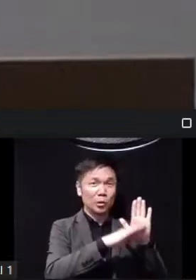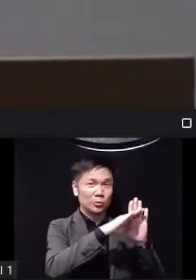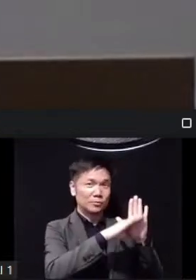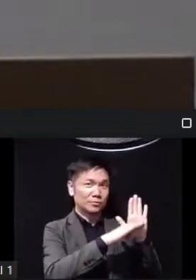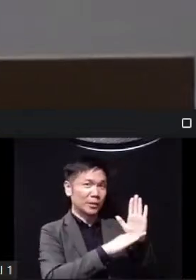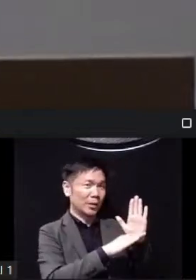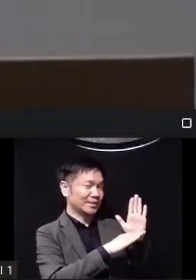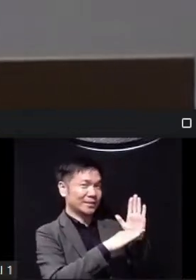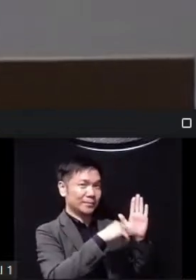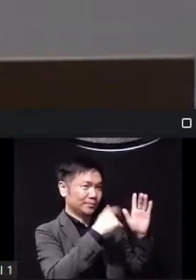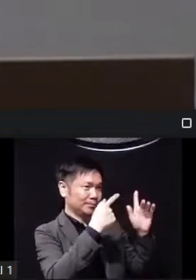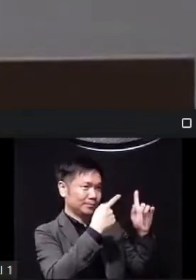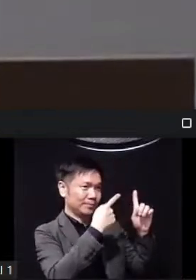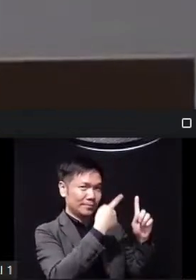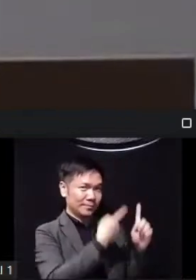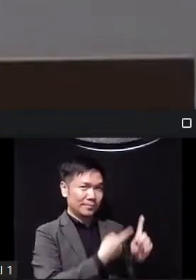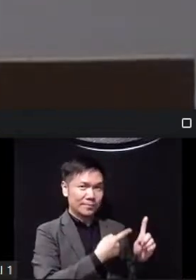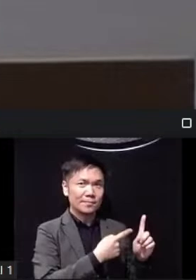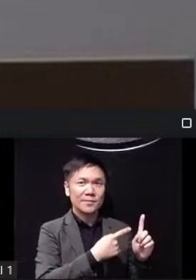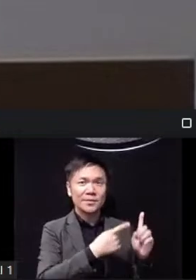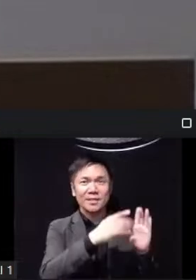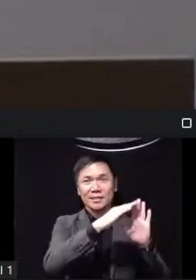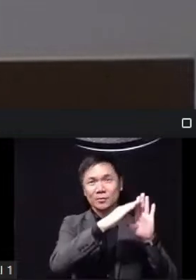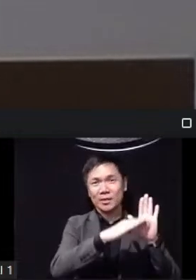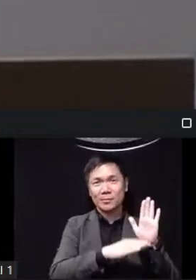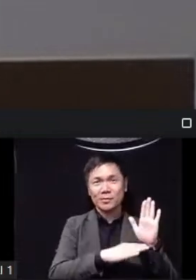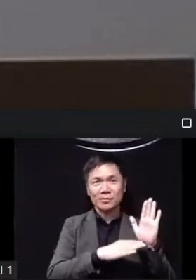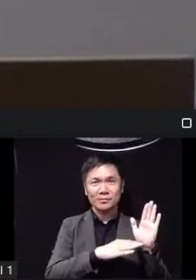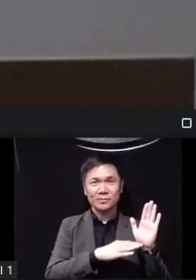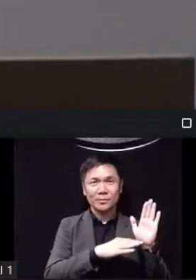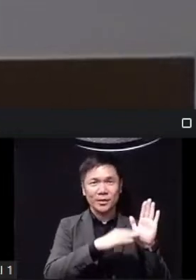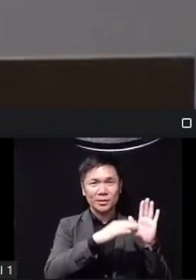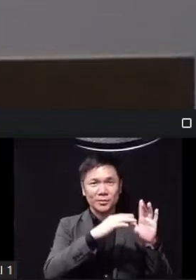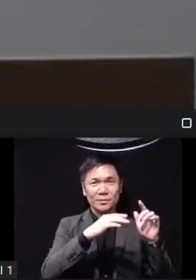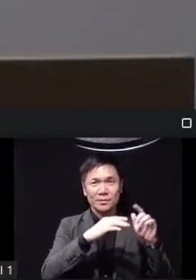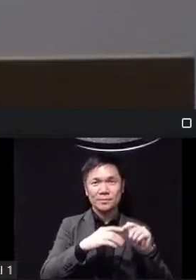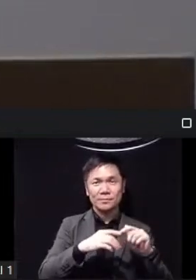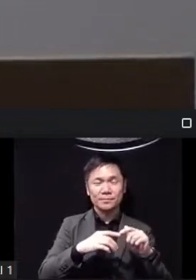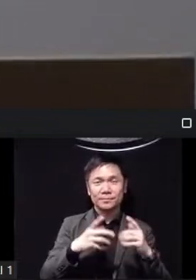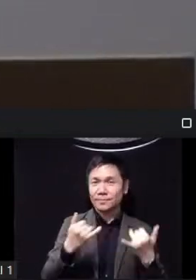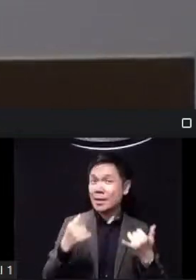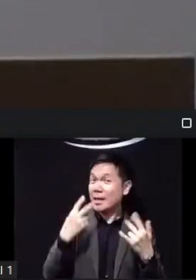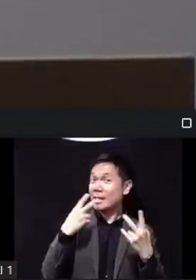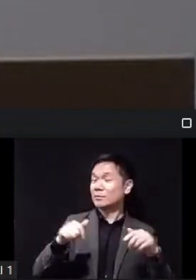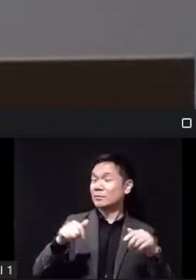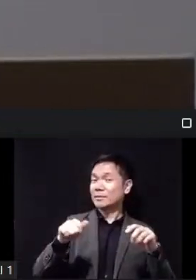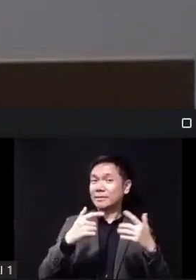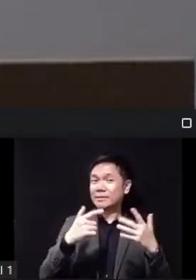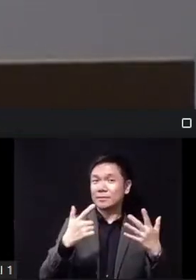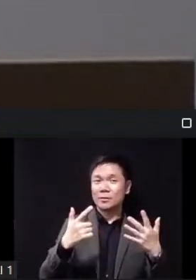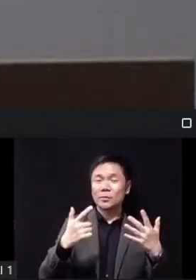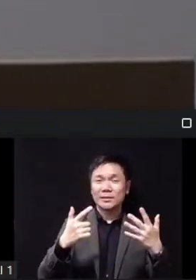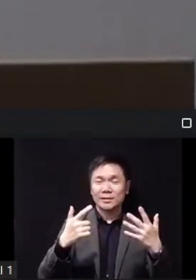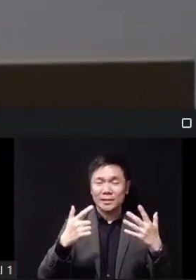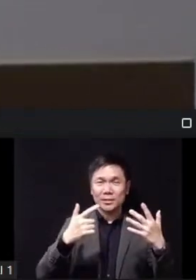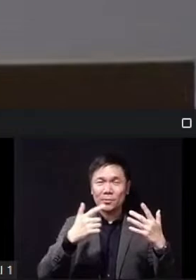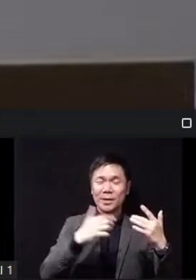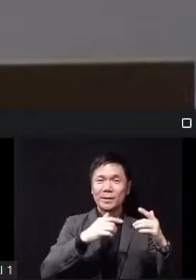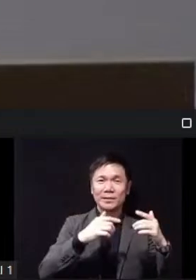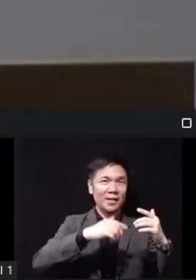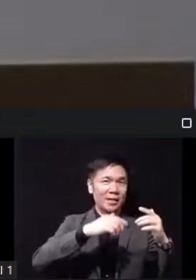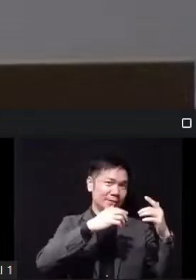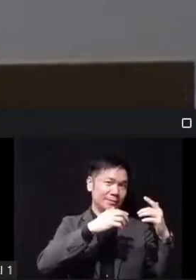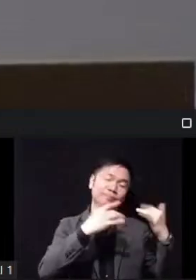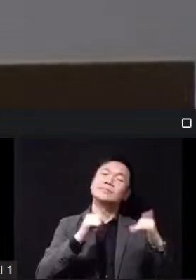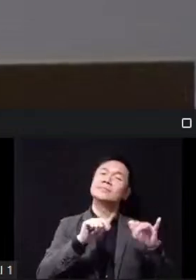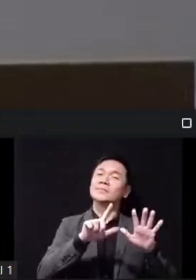the ESCAP Rules of Procedure. The Bureau of the 7th Asian and Pacific Population